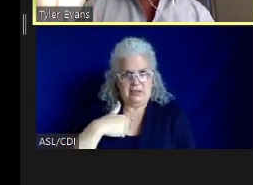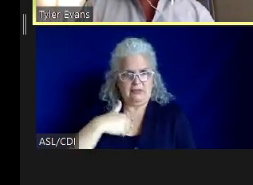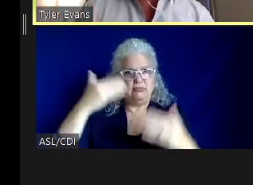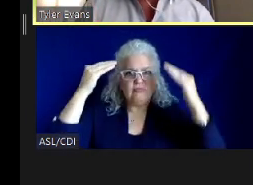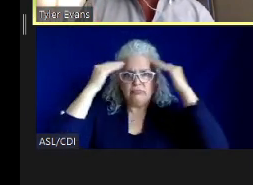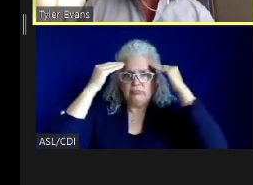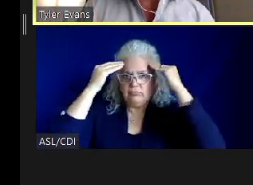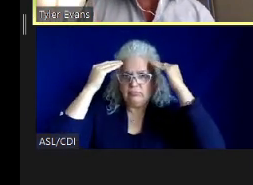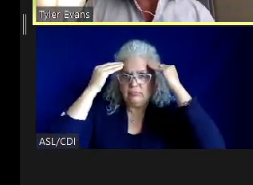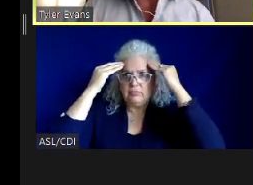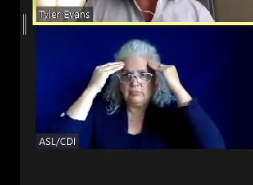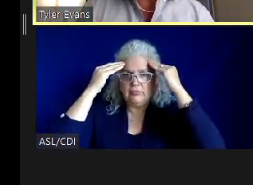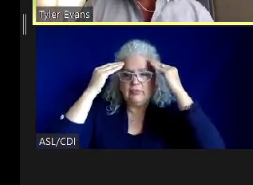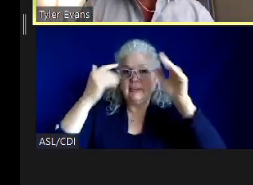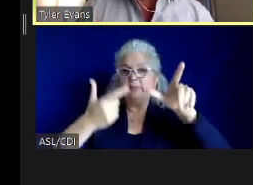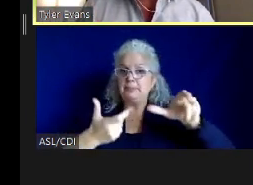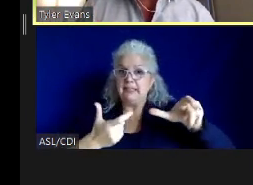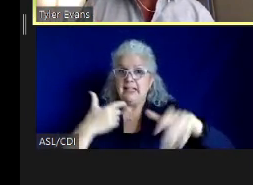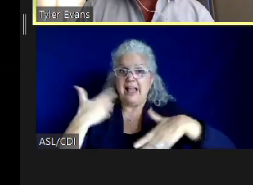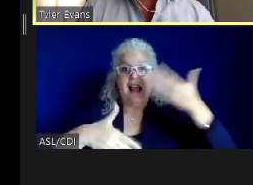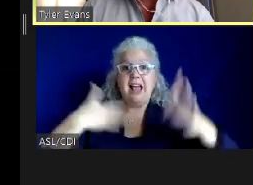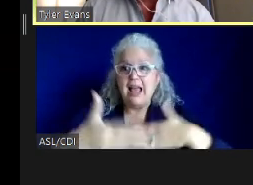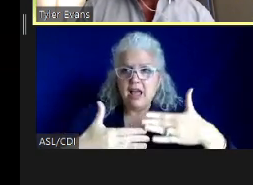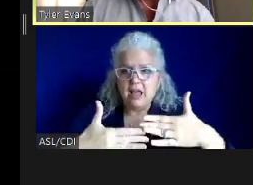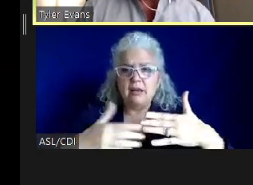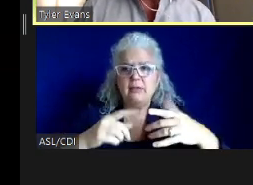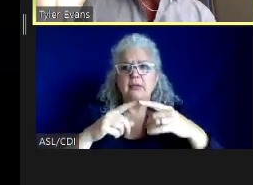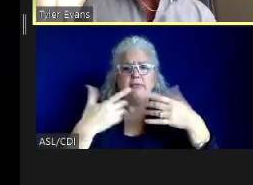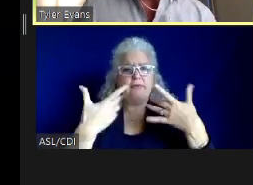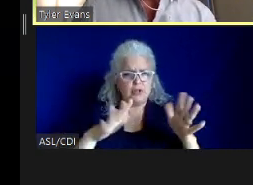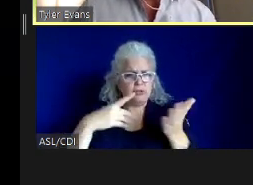safe for our community members? Next slide.